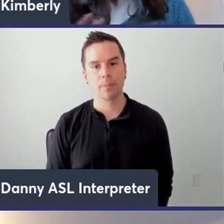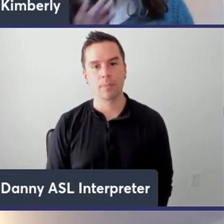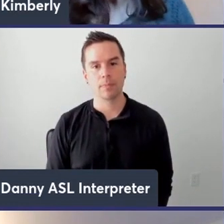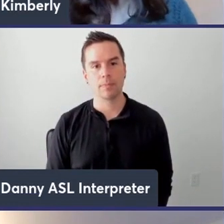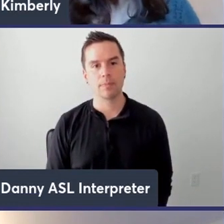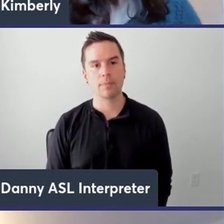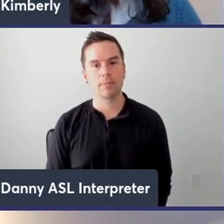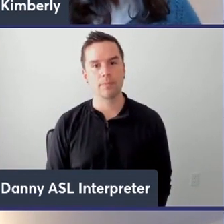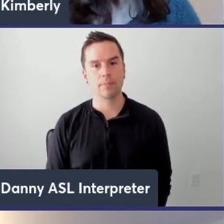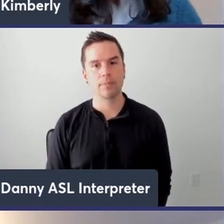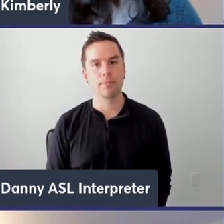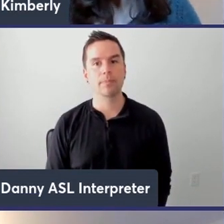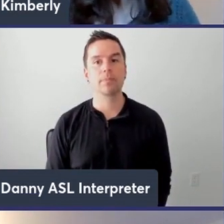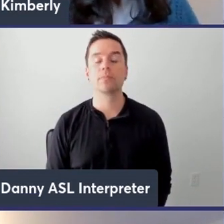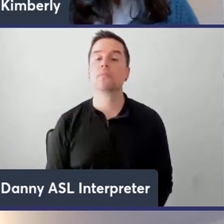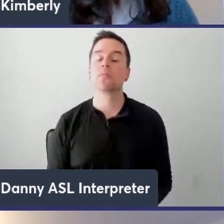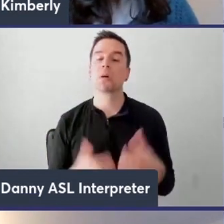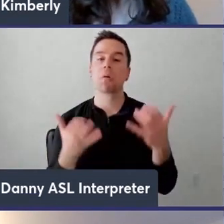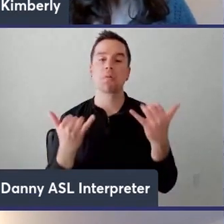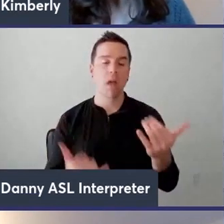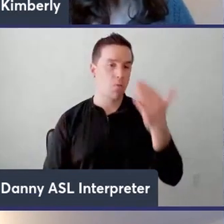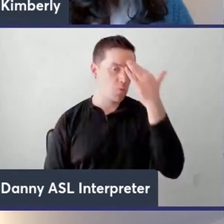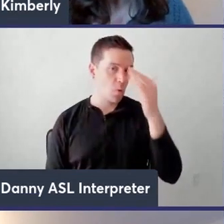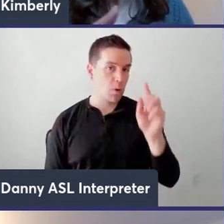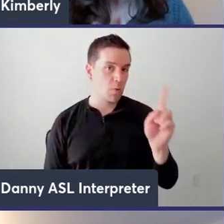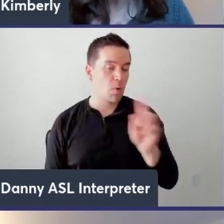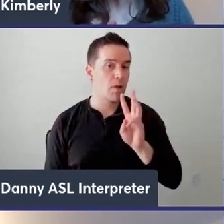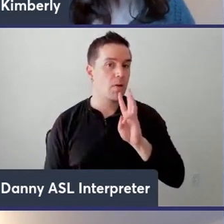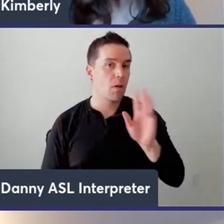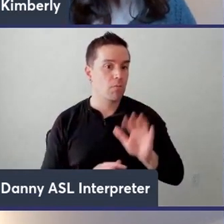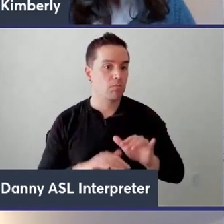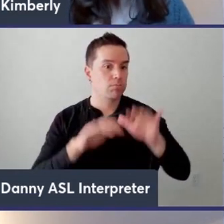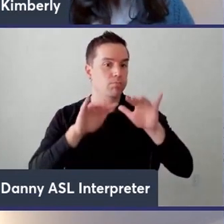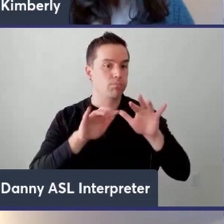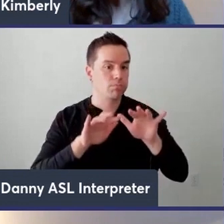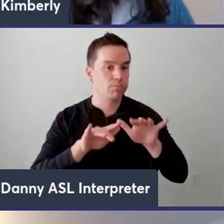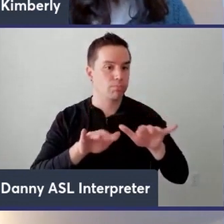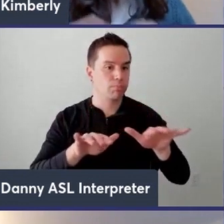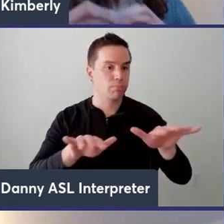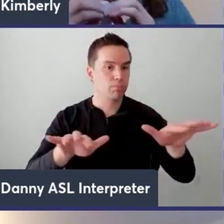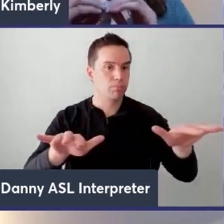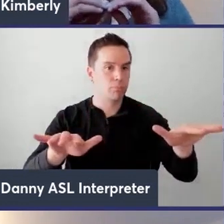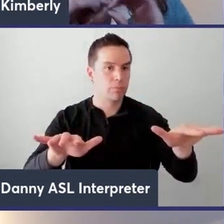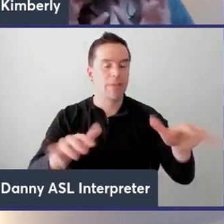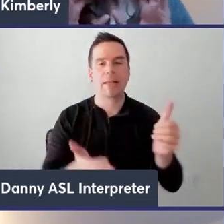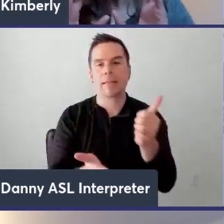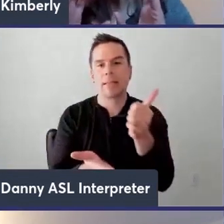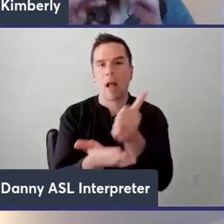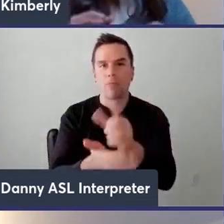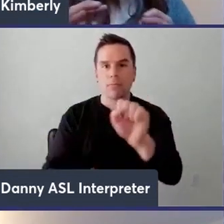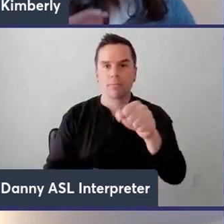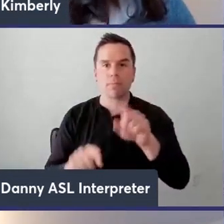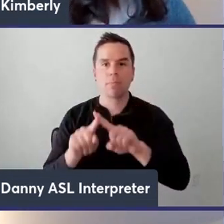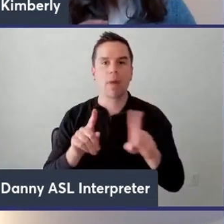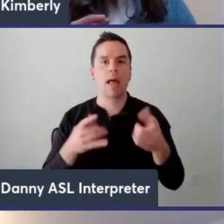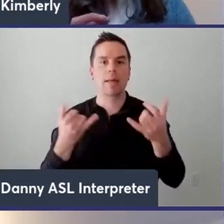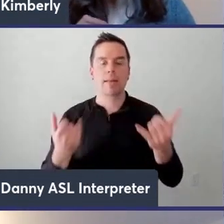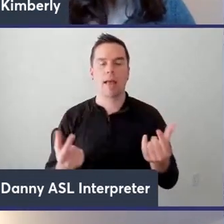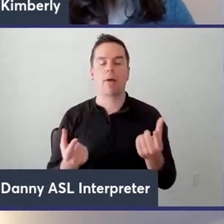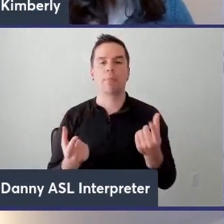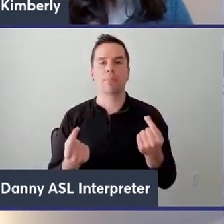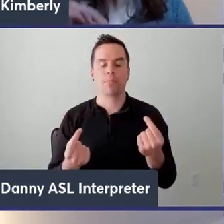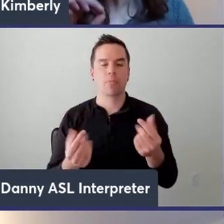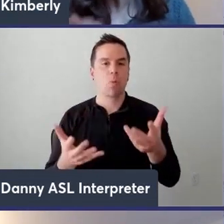And then knowing where flood waters are spreading is definitely very helpful. But what I want to do now is I just want to zoom in